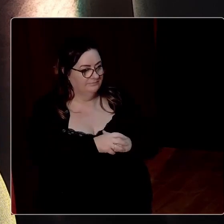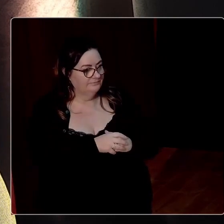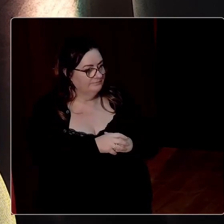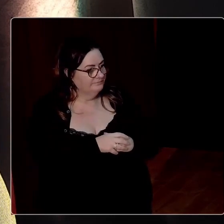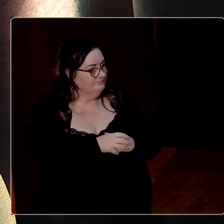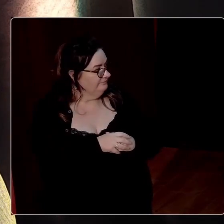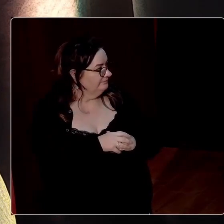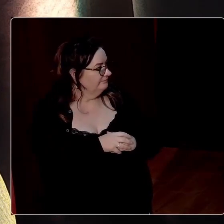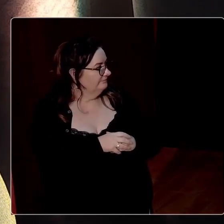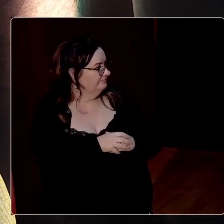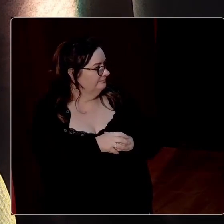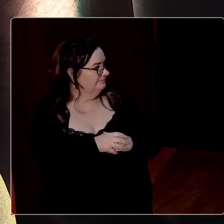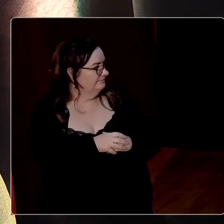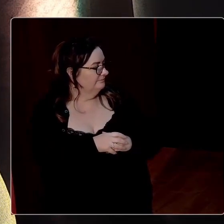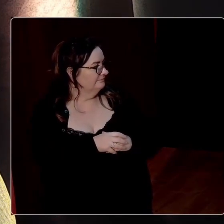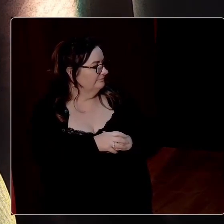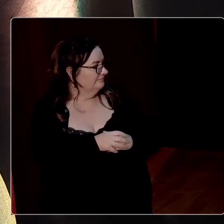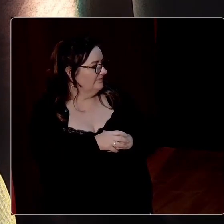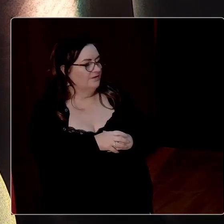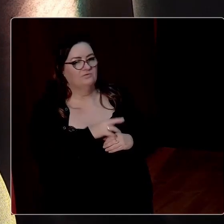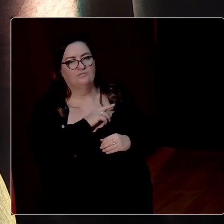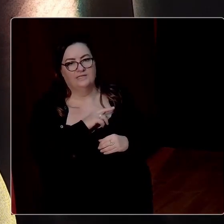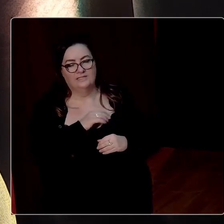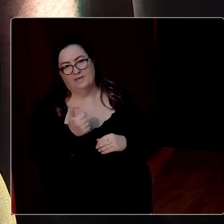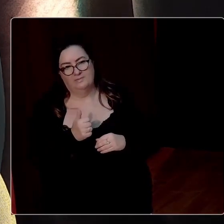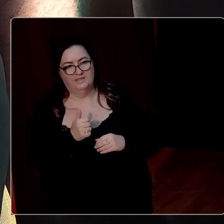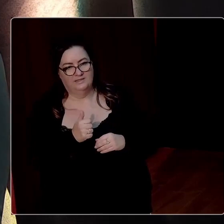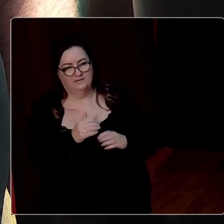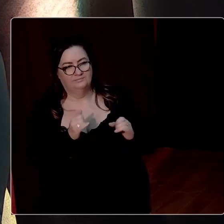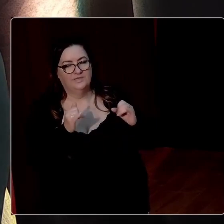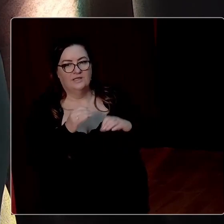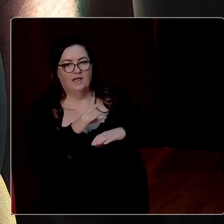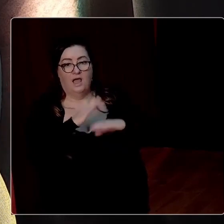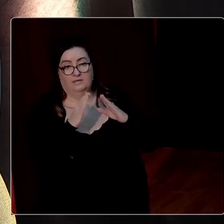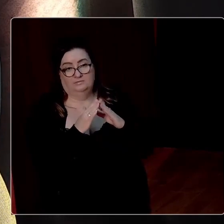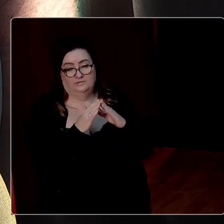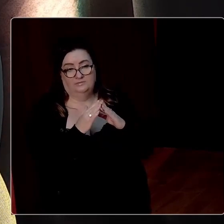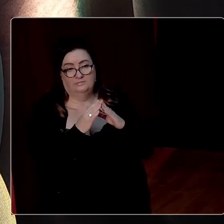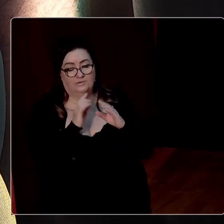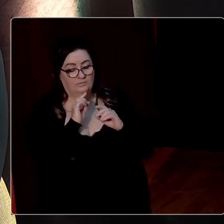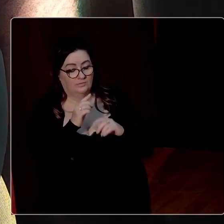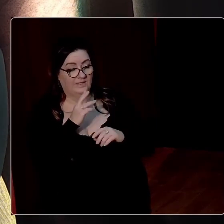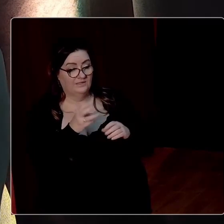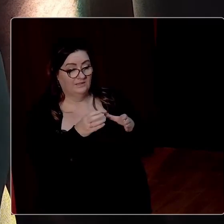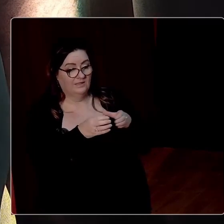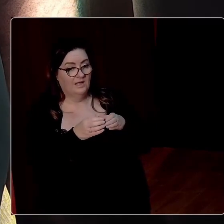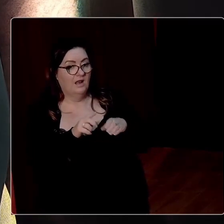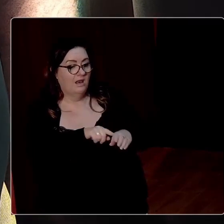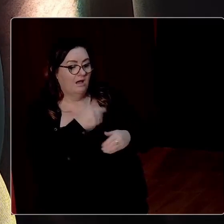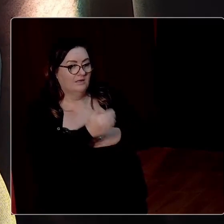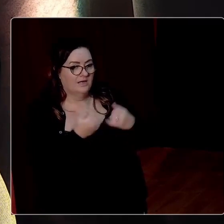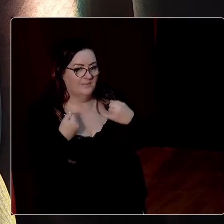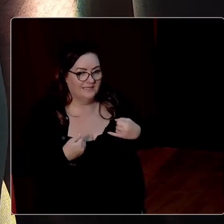to, you know, less to kind of the major acute hospital, if you like, or something like that. But once you get into categories of